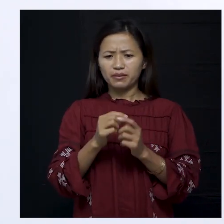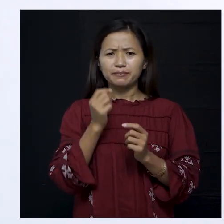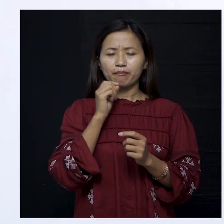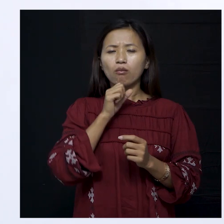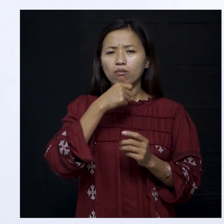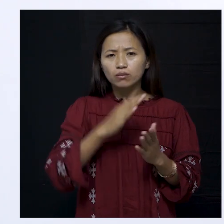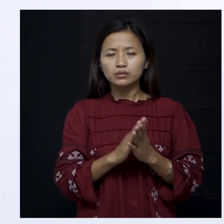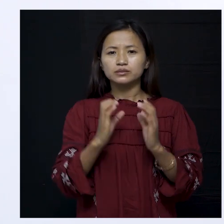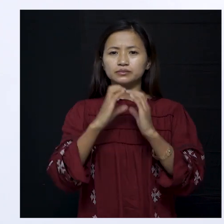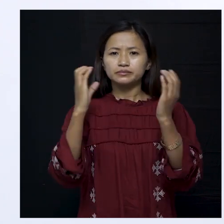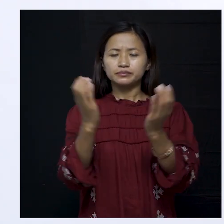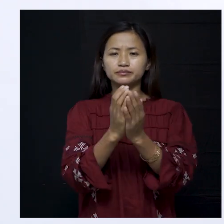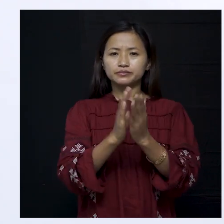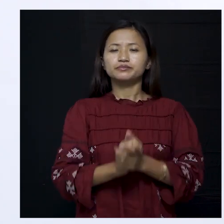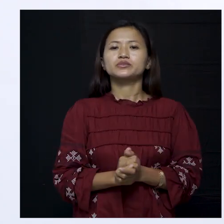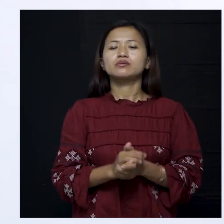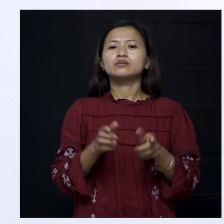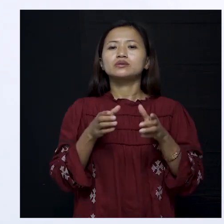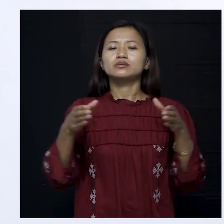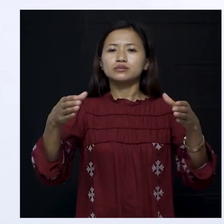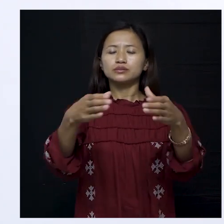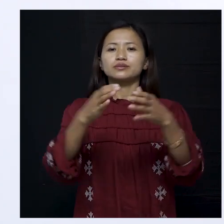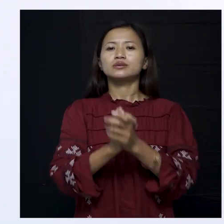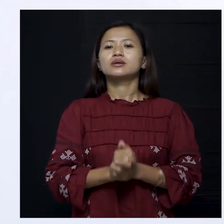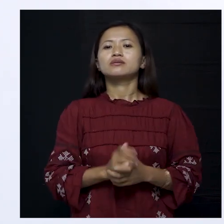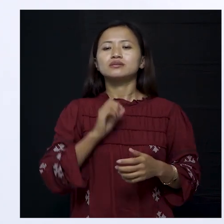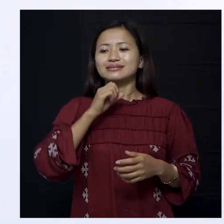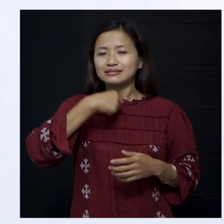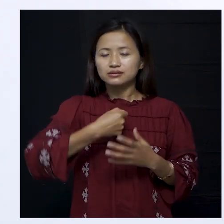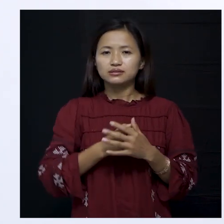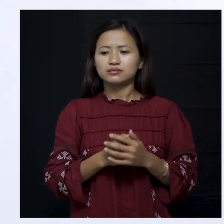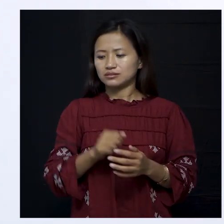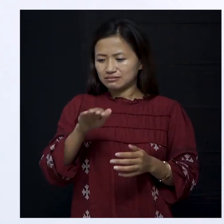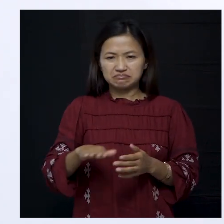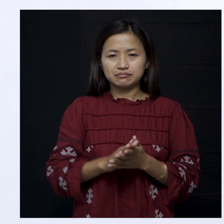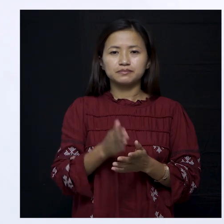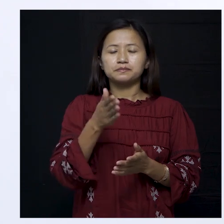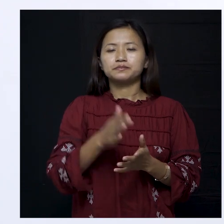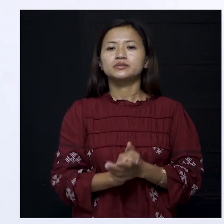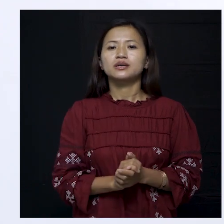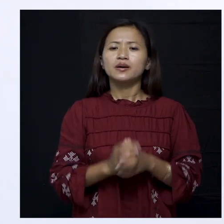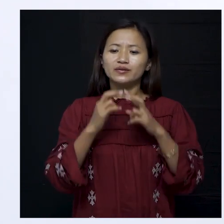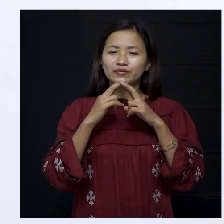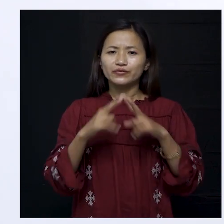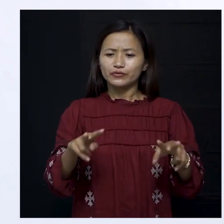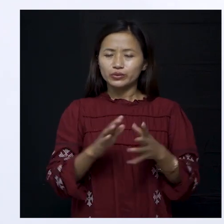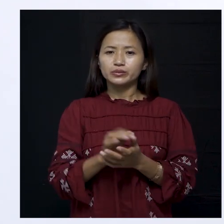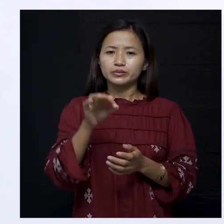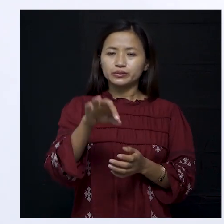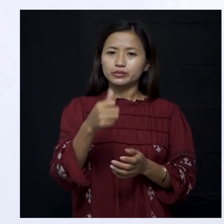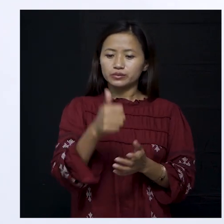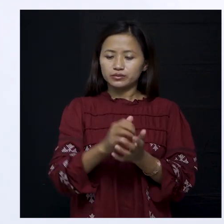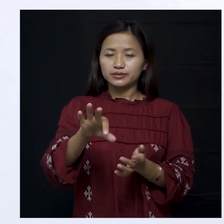which we normally use in the school or with the younger ones. What we have to do is we have to make a very good selection of